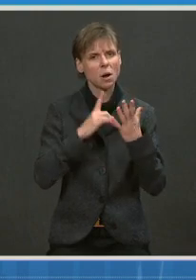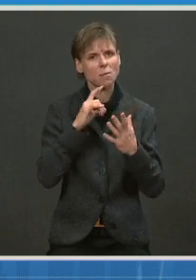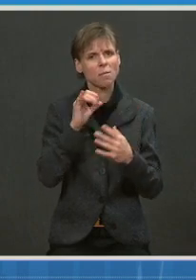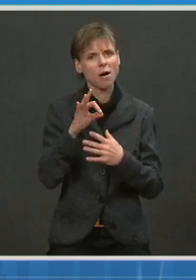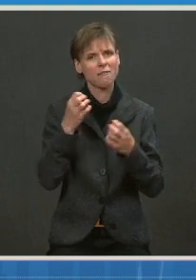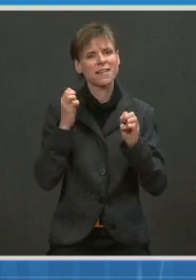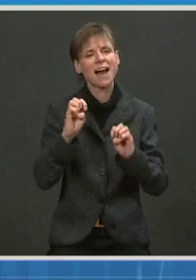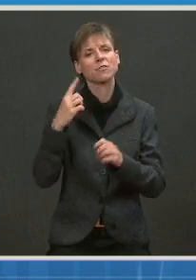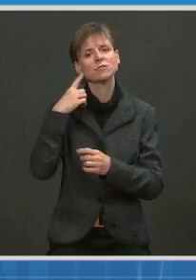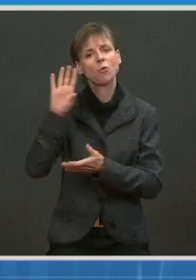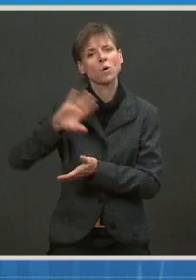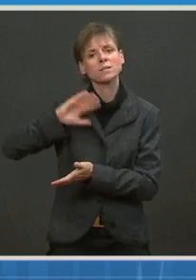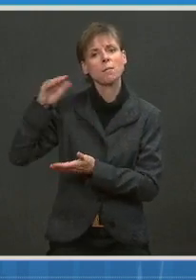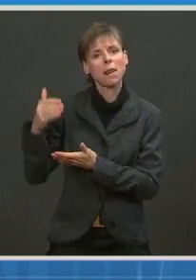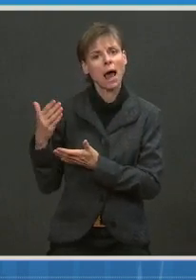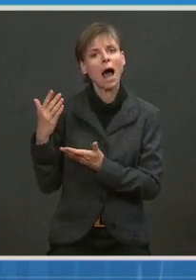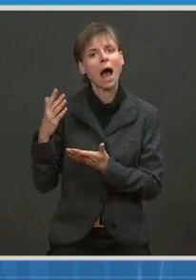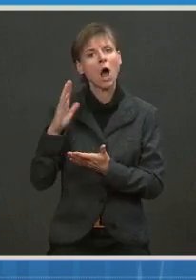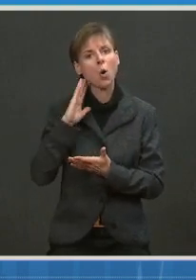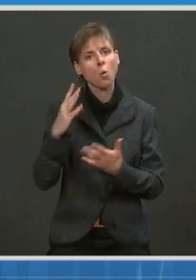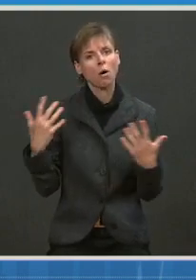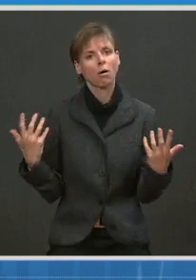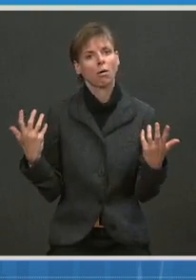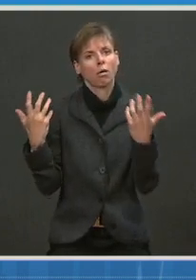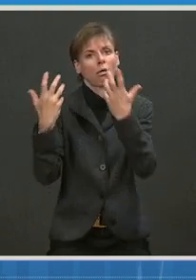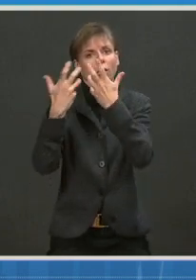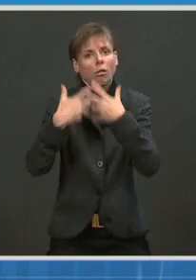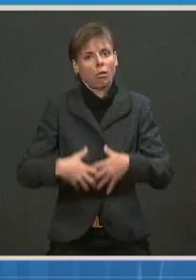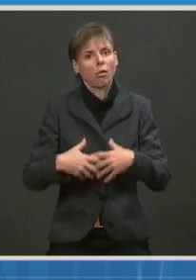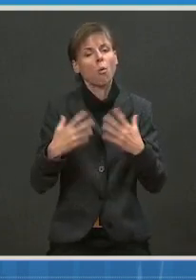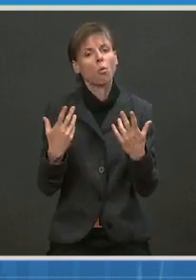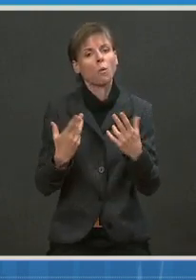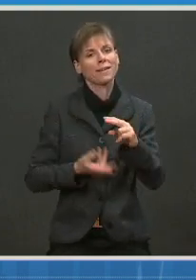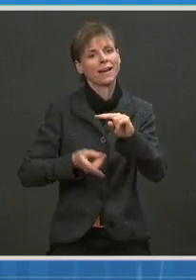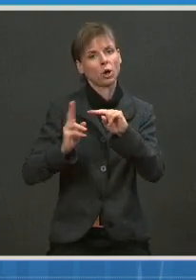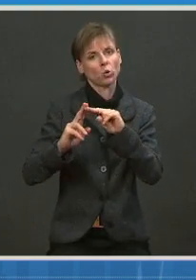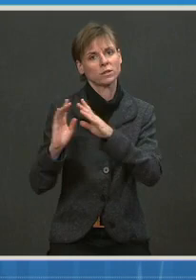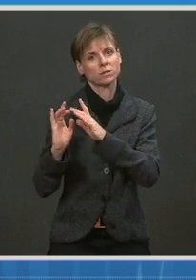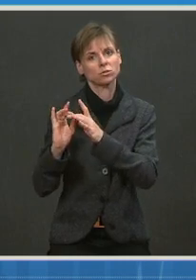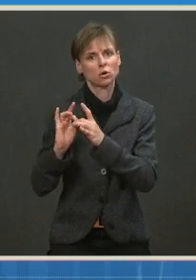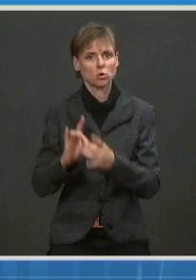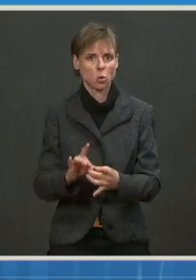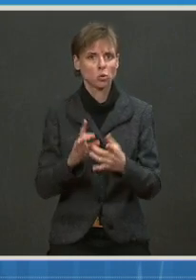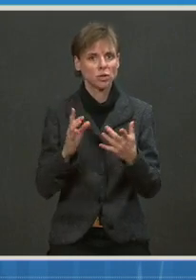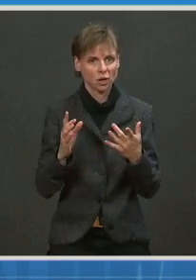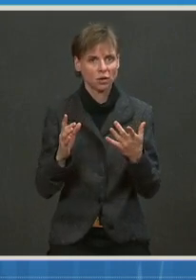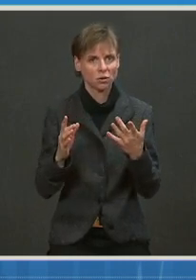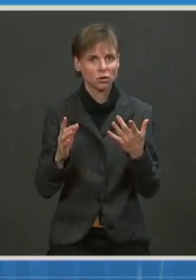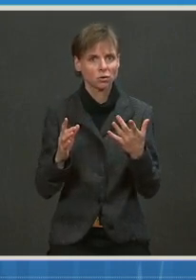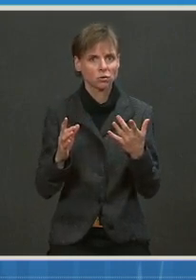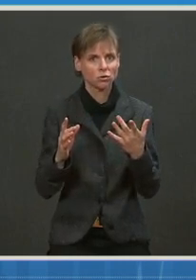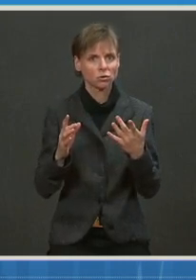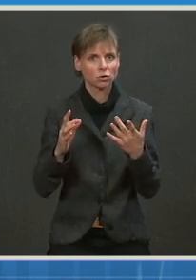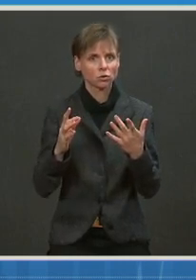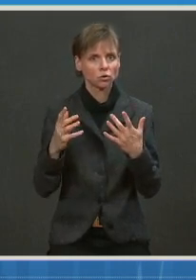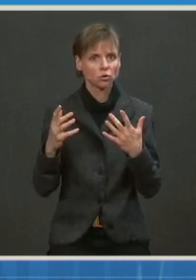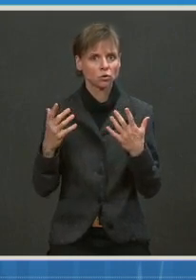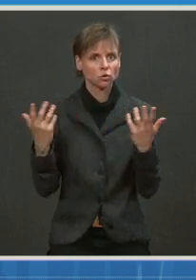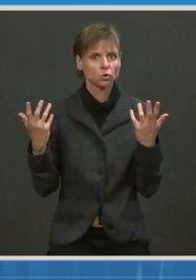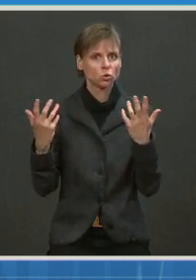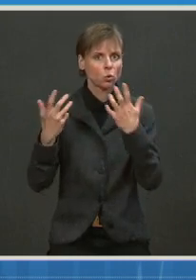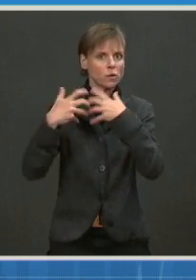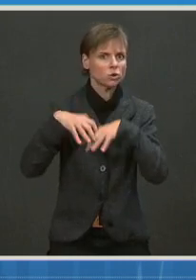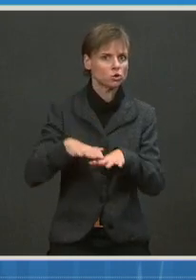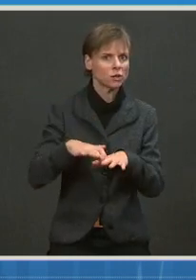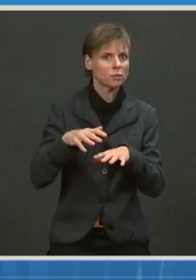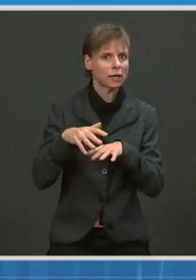supply will start to dovetail with the increases associated with this screening testing. We hope